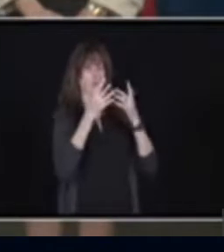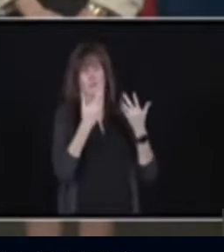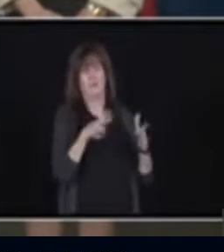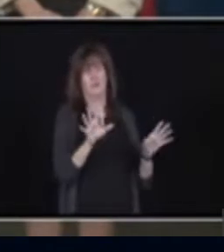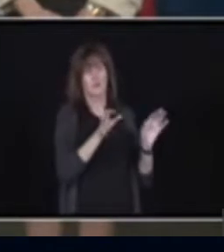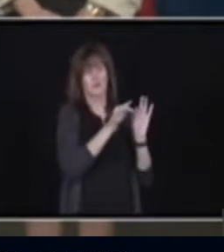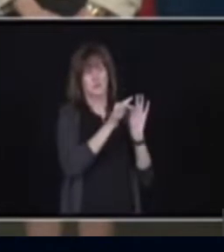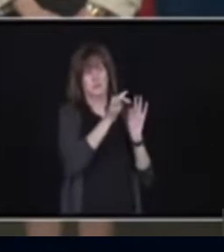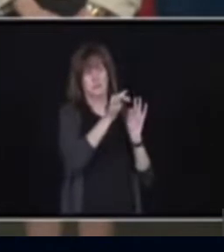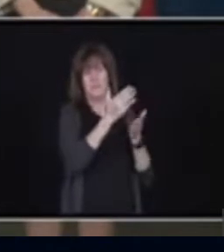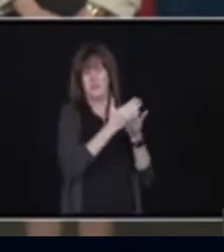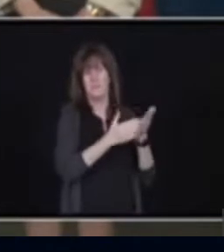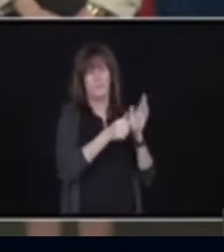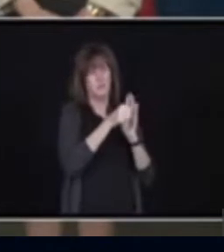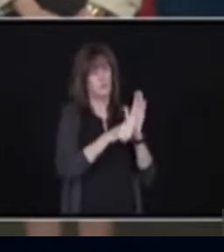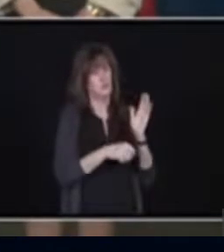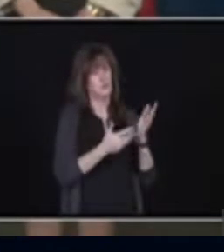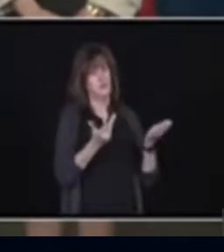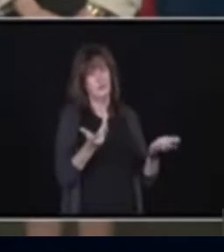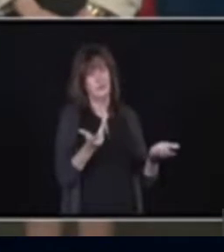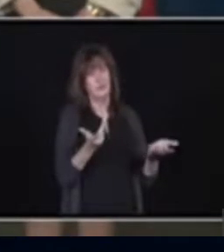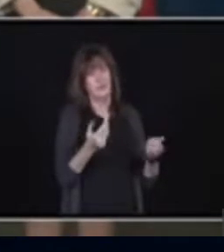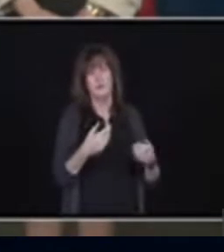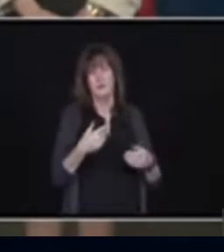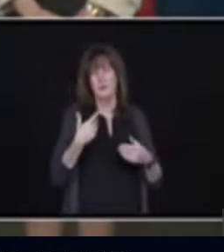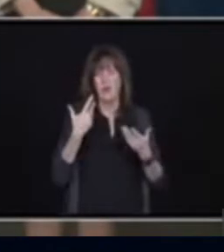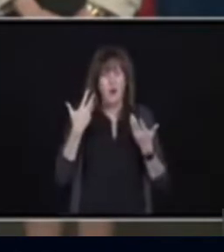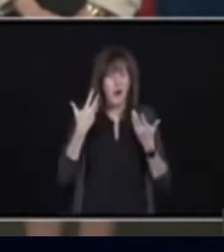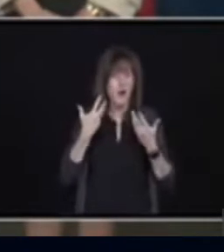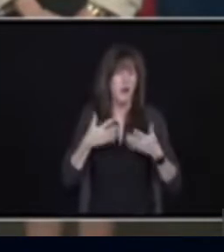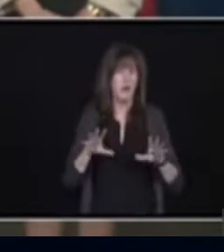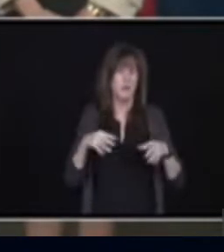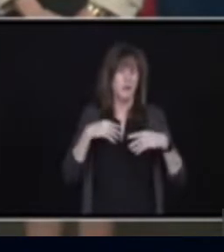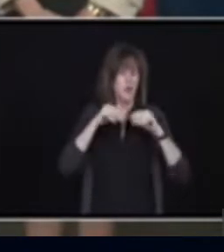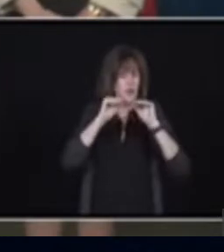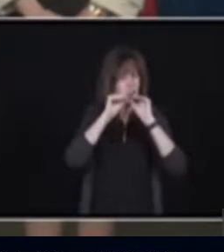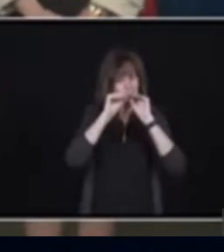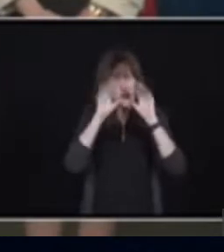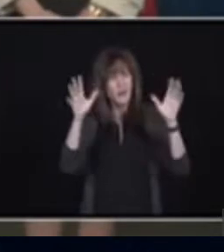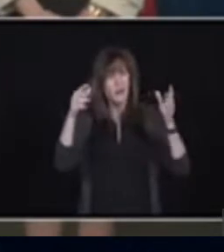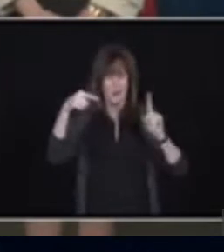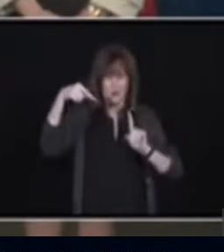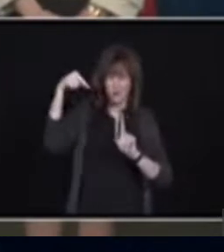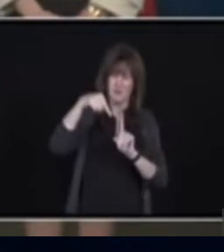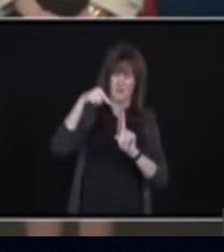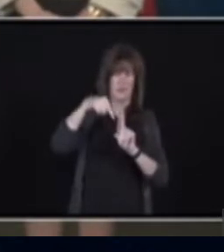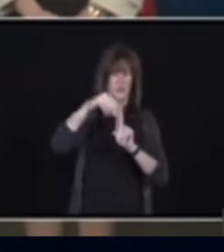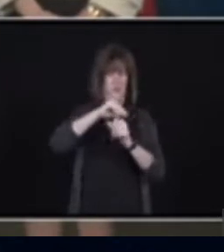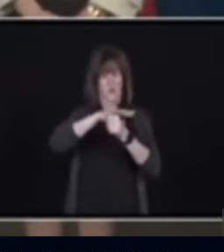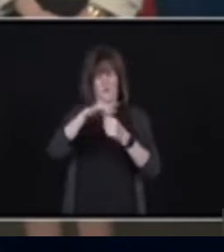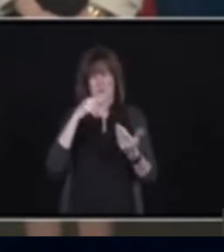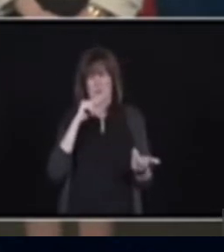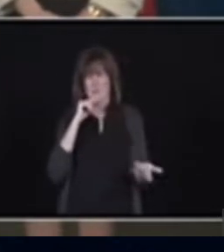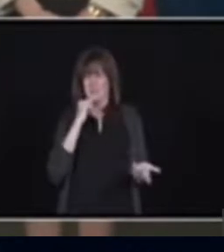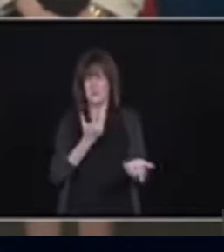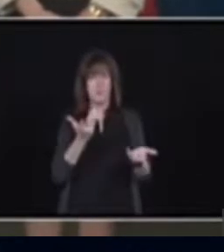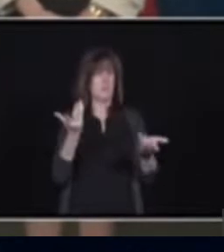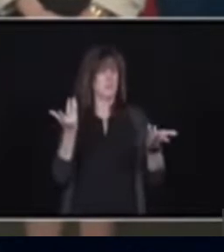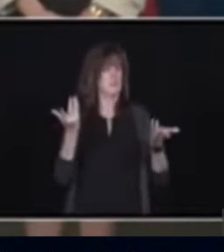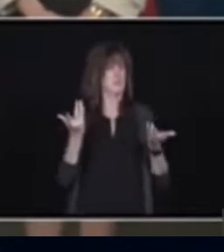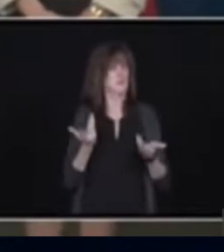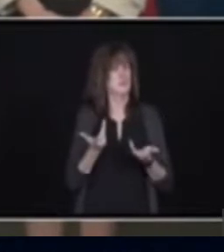friends, I've been clear on this. The situation is extremely serious. And further action